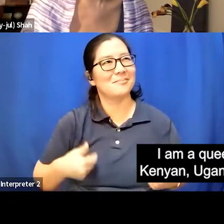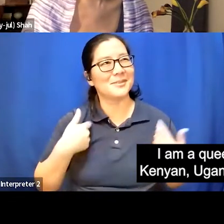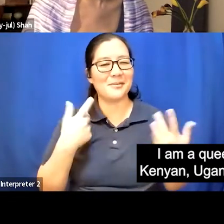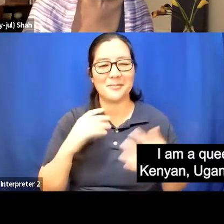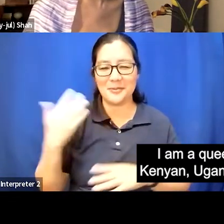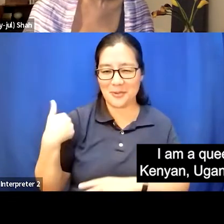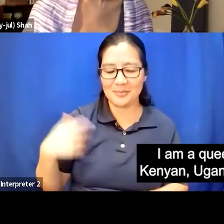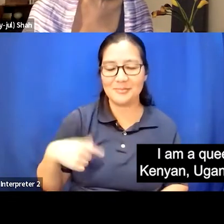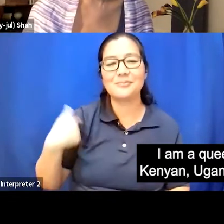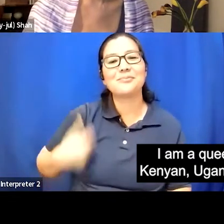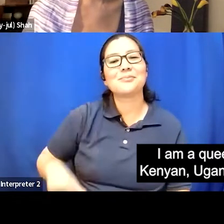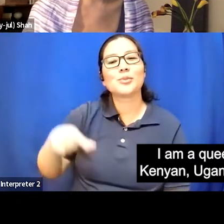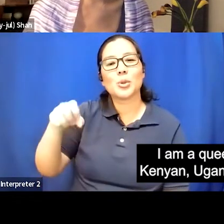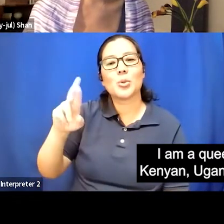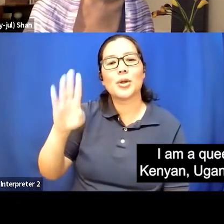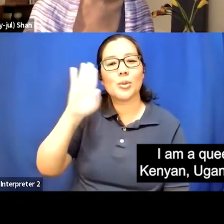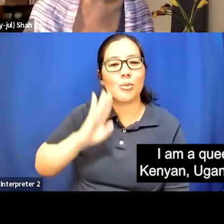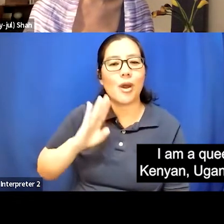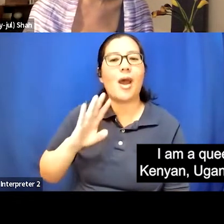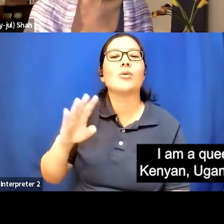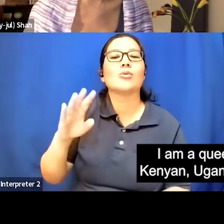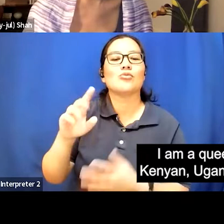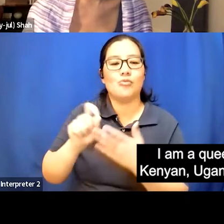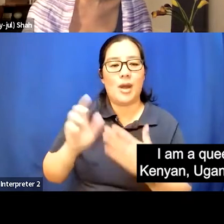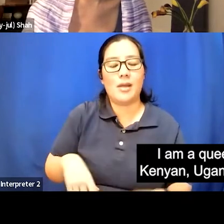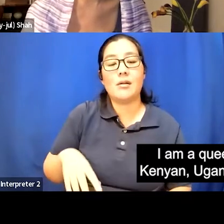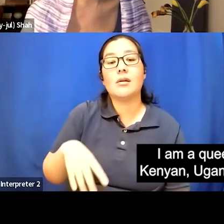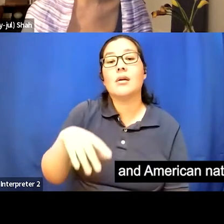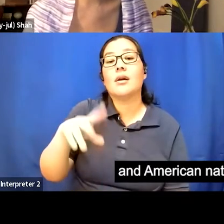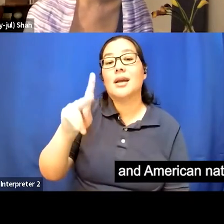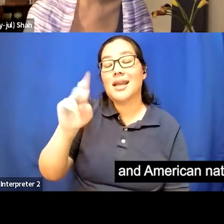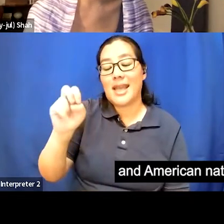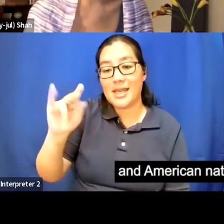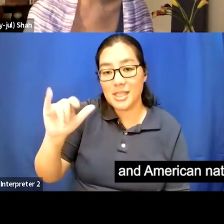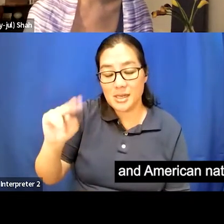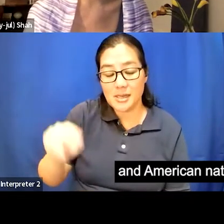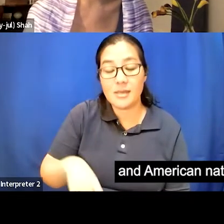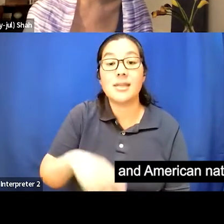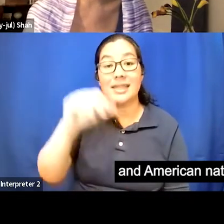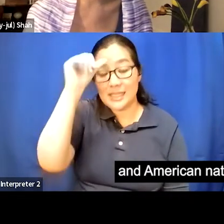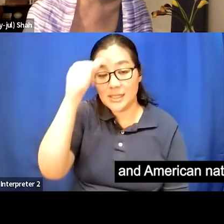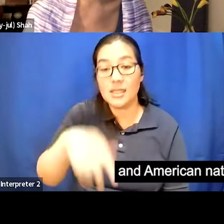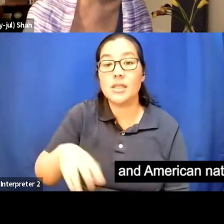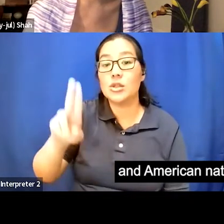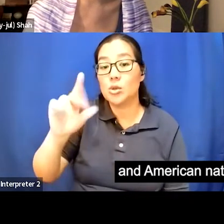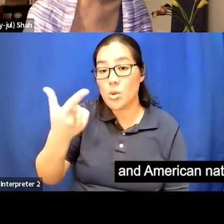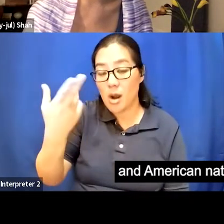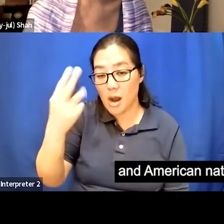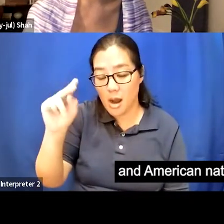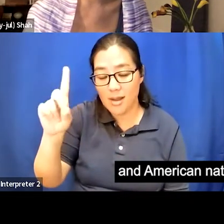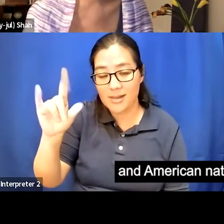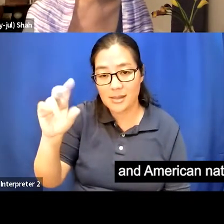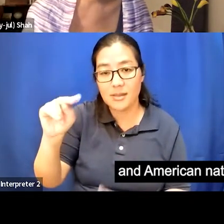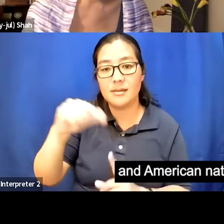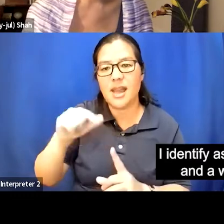I'm a queer brown writer of Kenyan, Ugandan, Indian, Gujarati, and American nationality and or